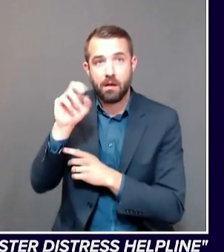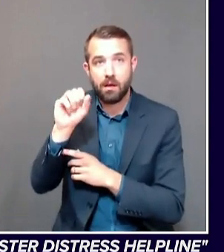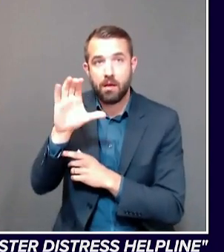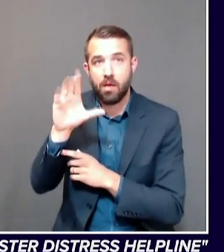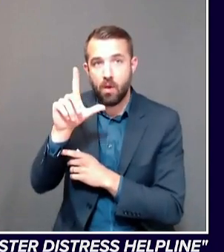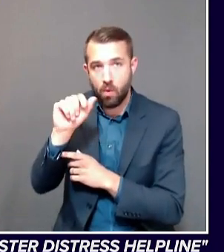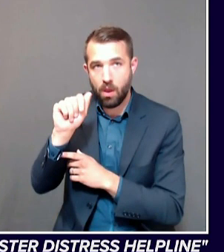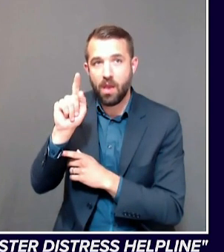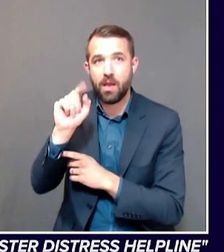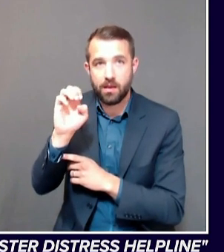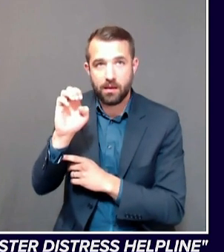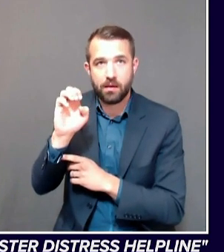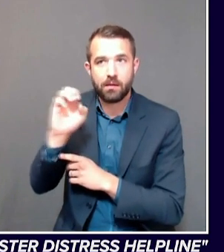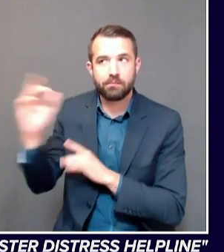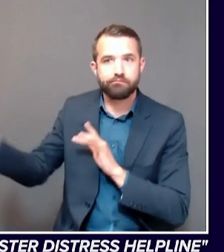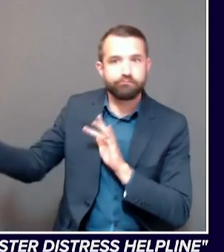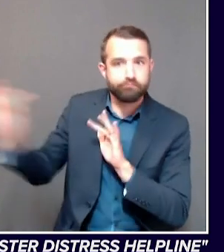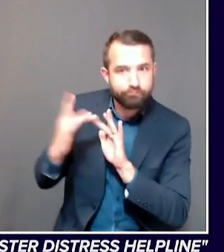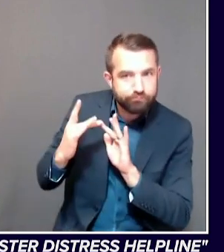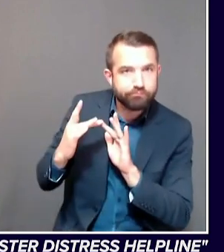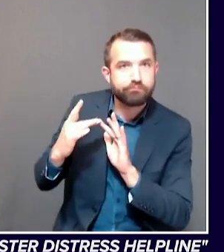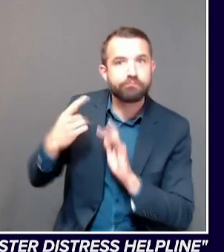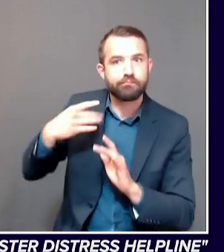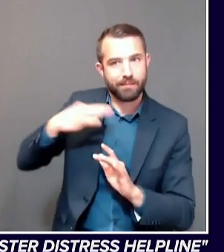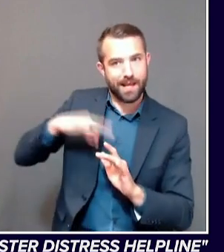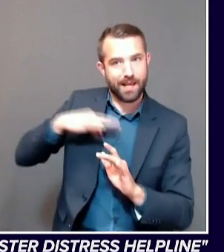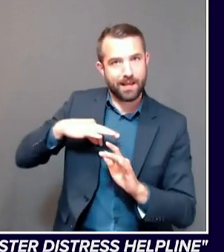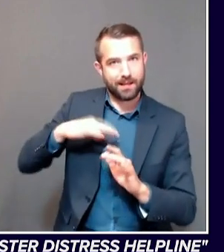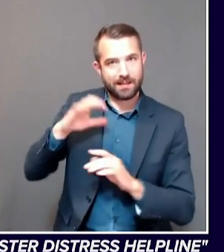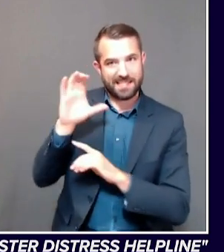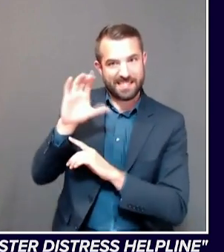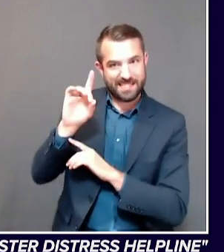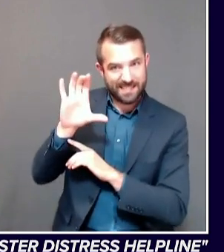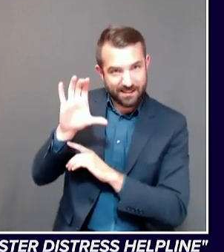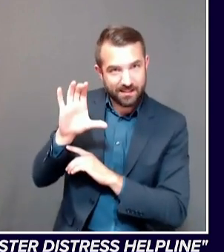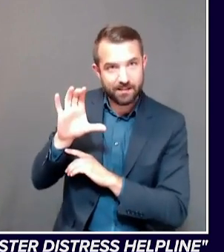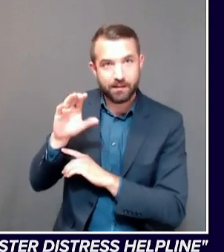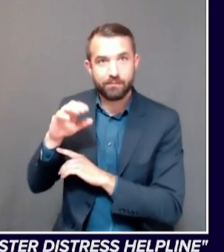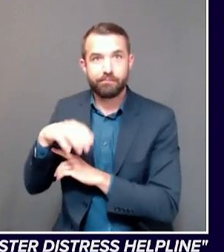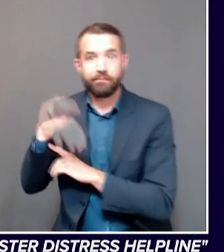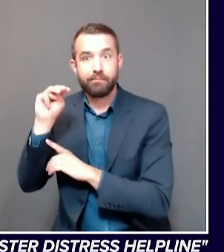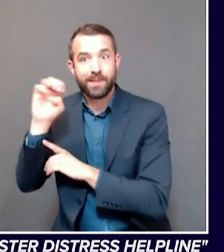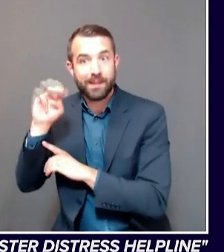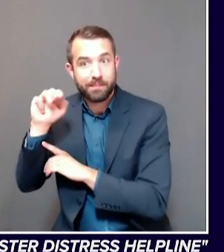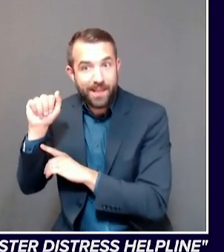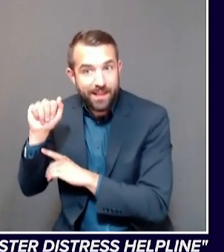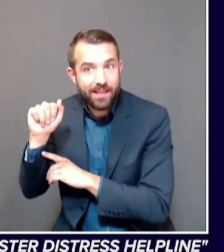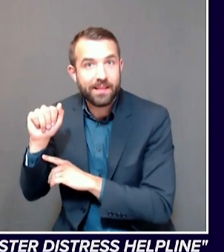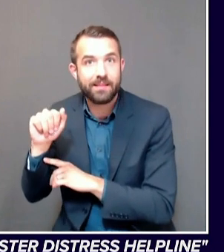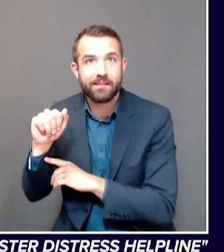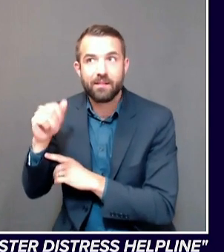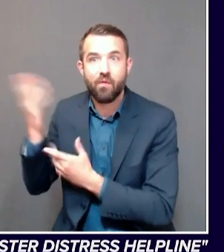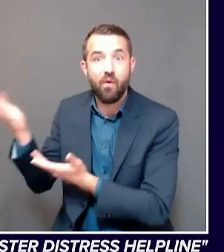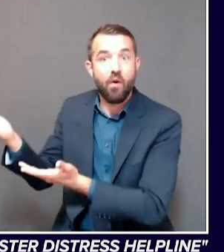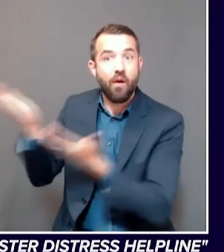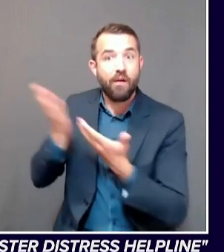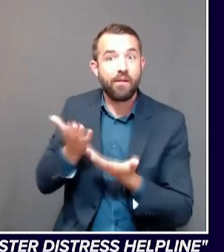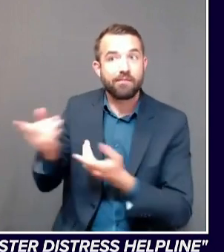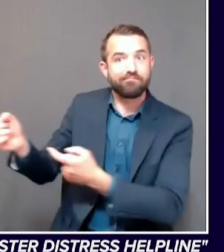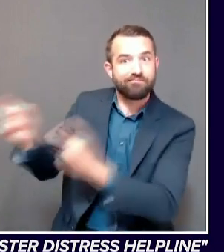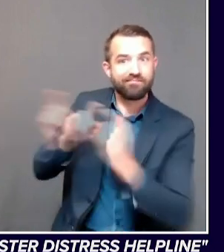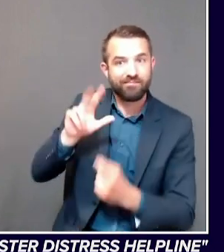colleagues at the Maine Emergency Management Association, to offer us a very generous donation of